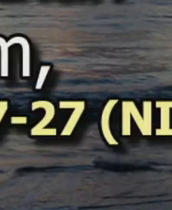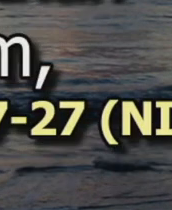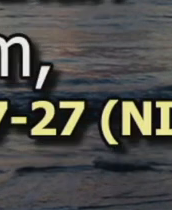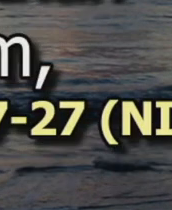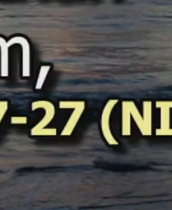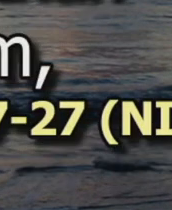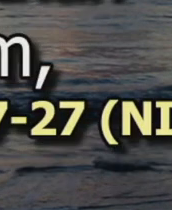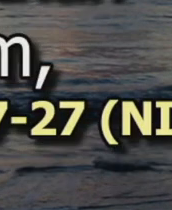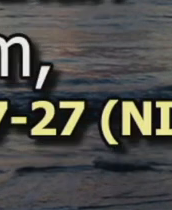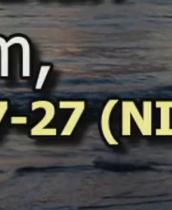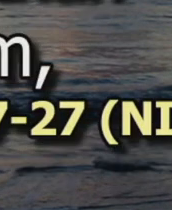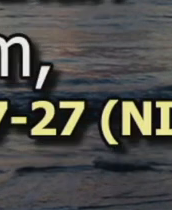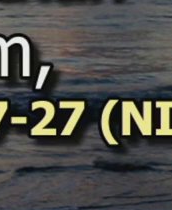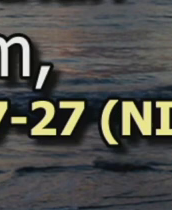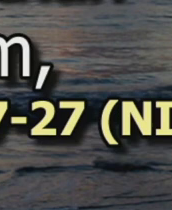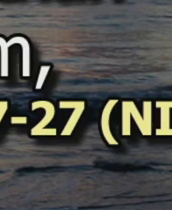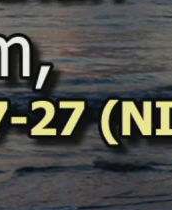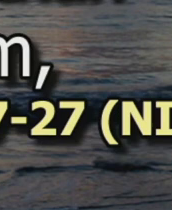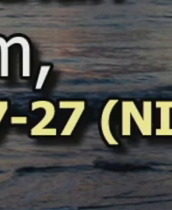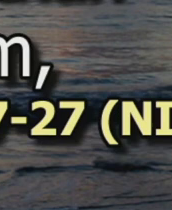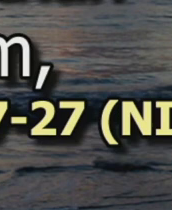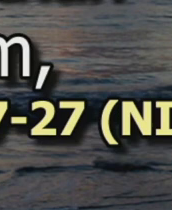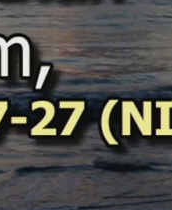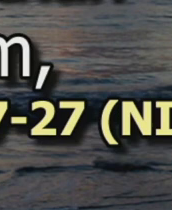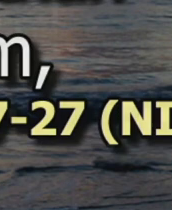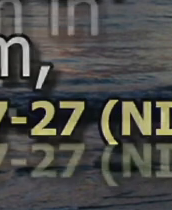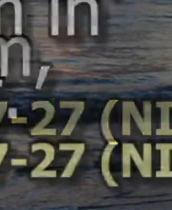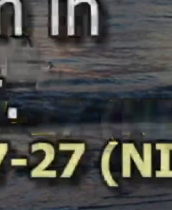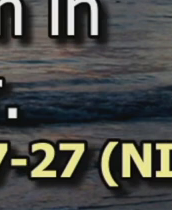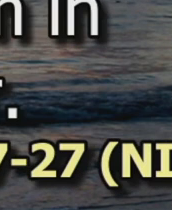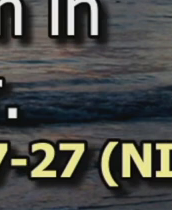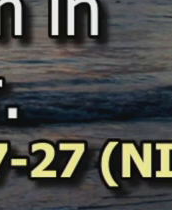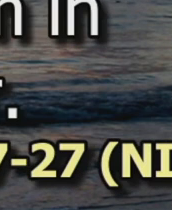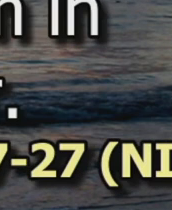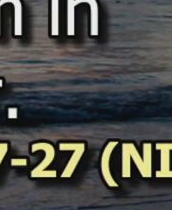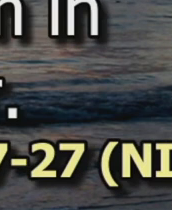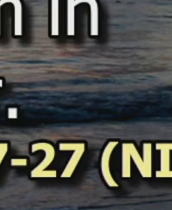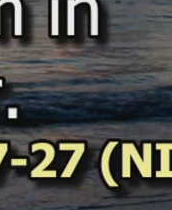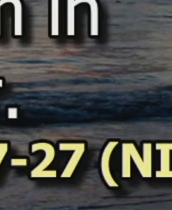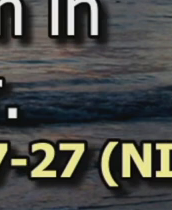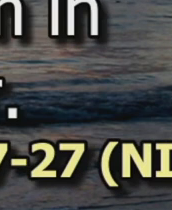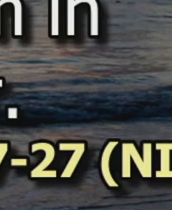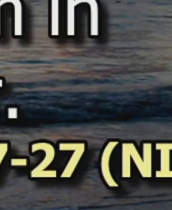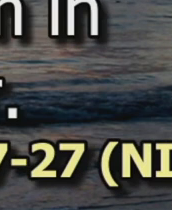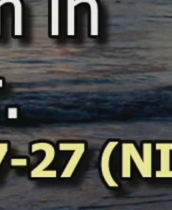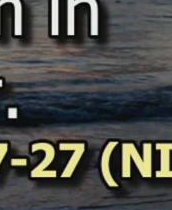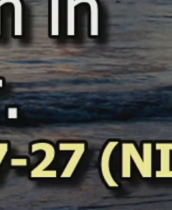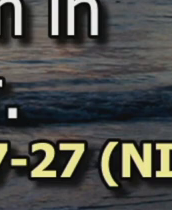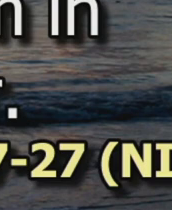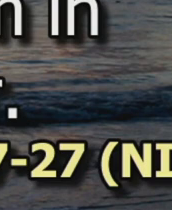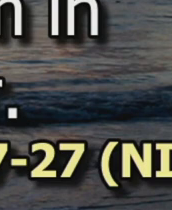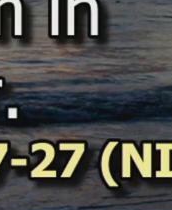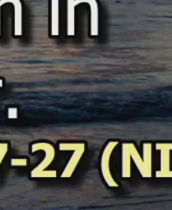Now, Bethany was less than two miles from Jerusalem. It's rent, but let's read because I would like us to pick